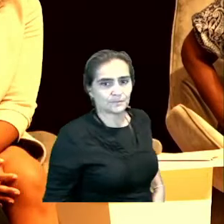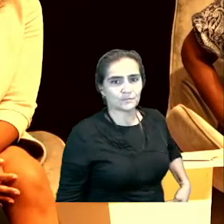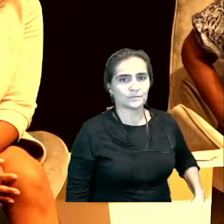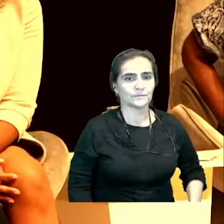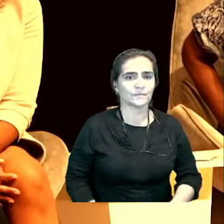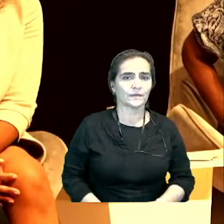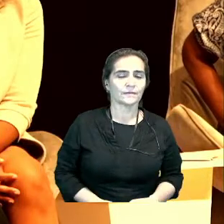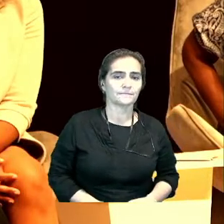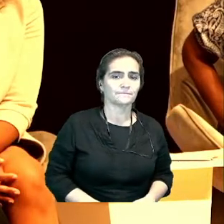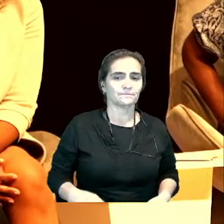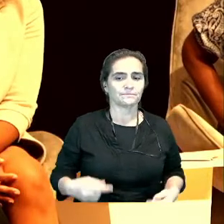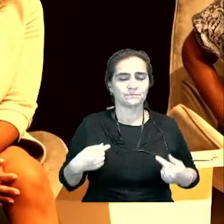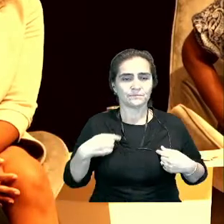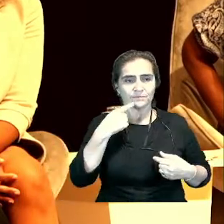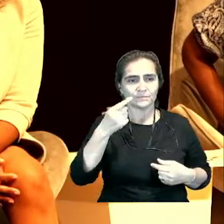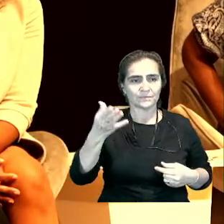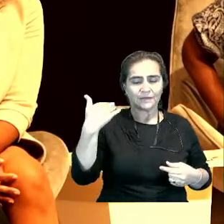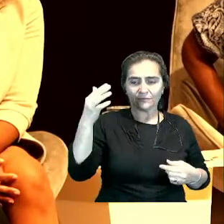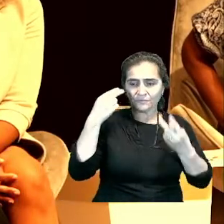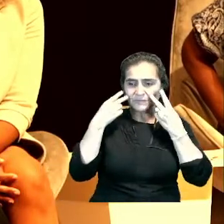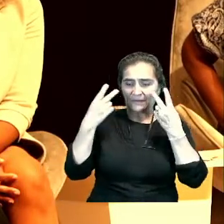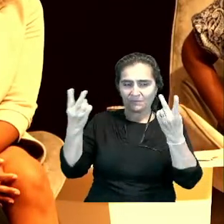is aesthetics,